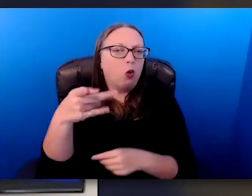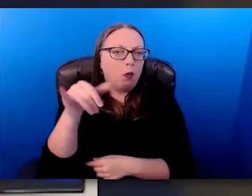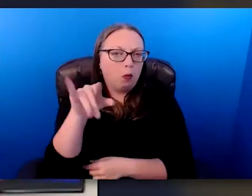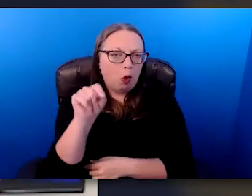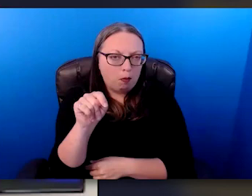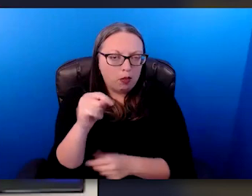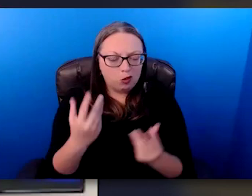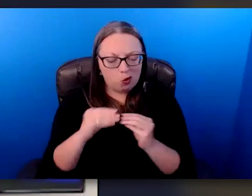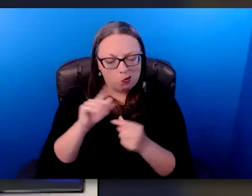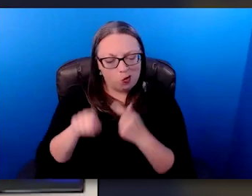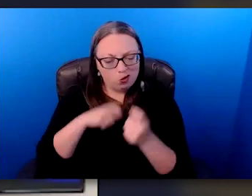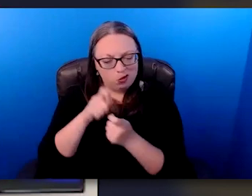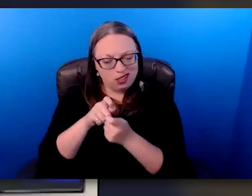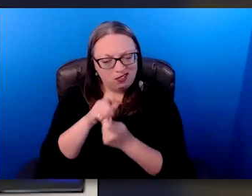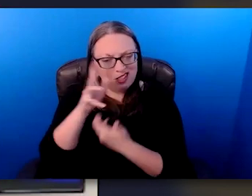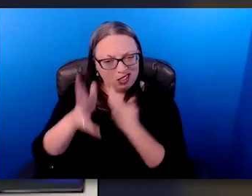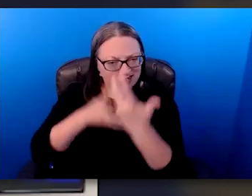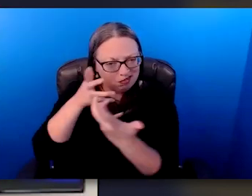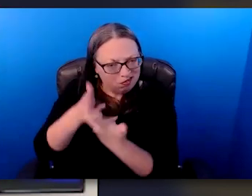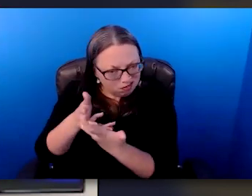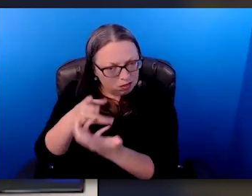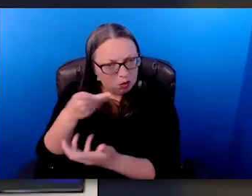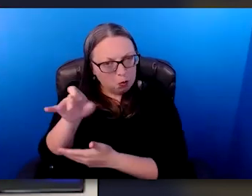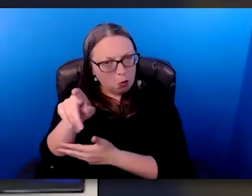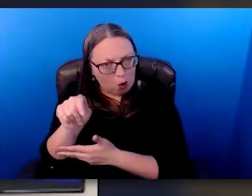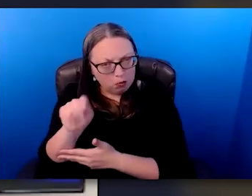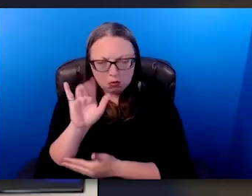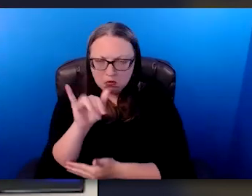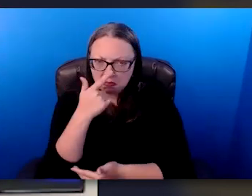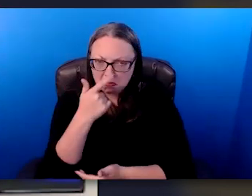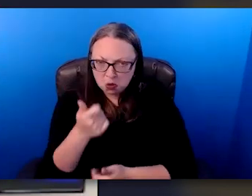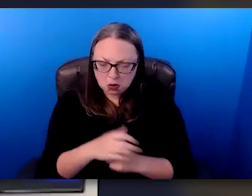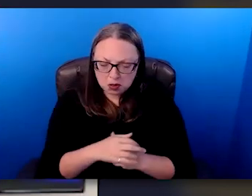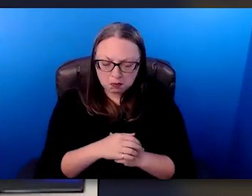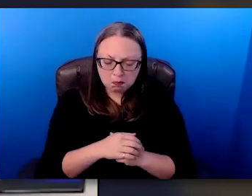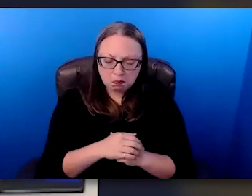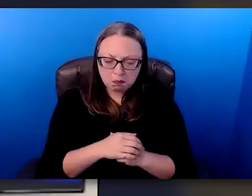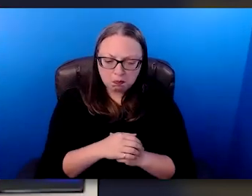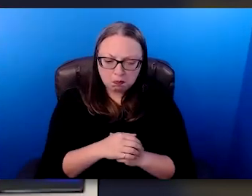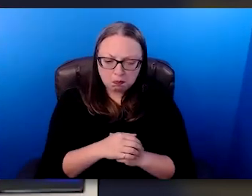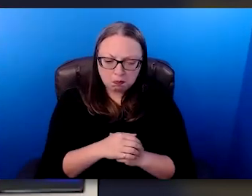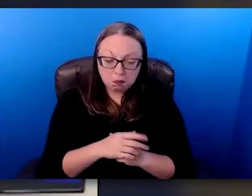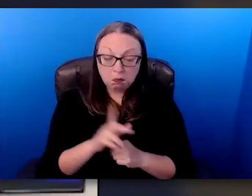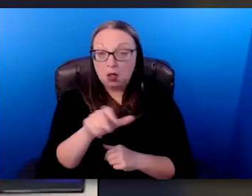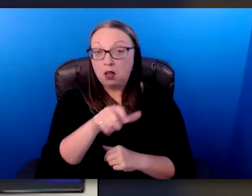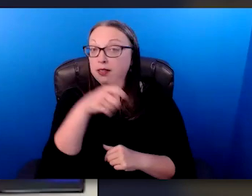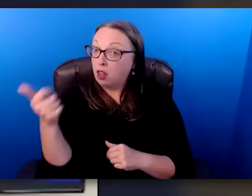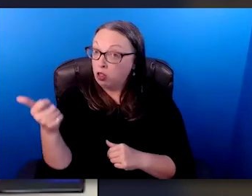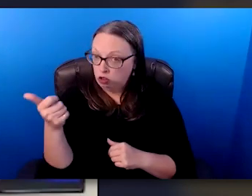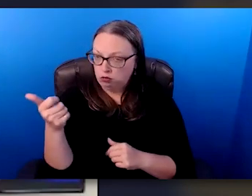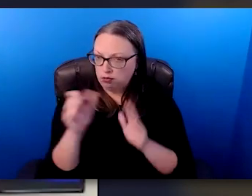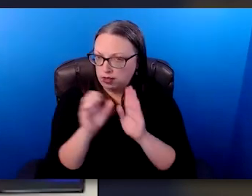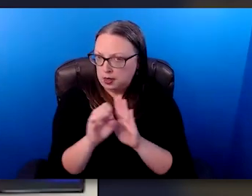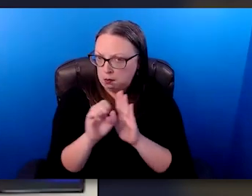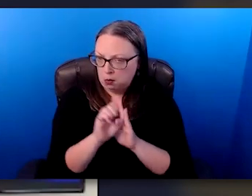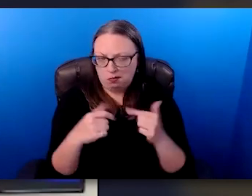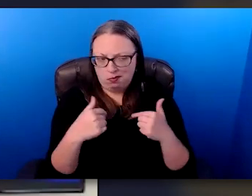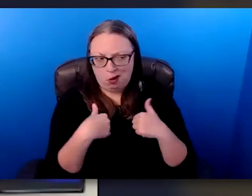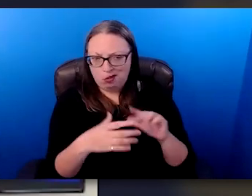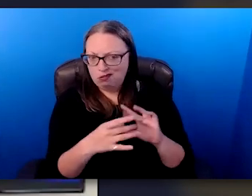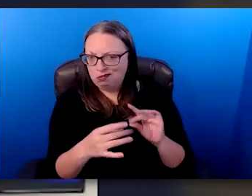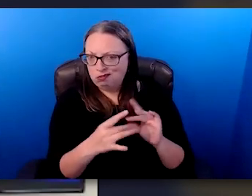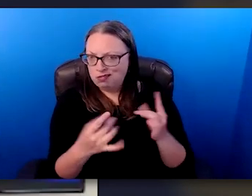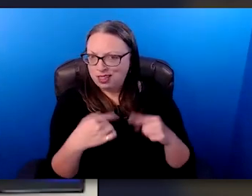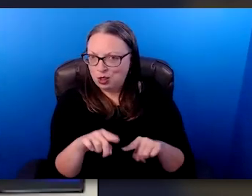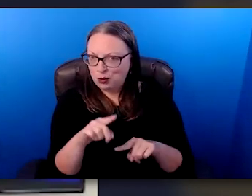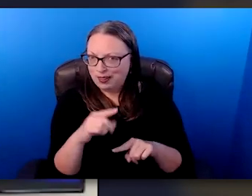an interesting one. I think another interesting one is I was saying at lunch that our friends